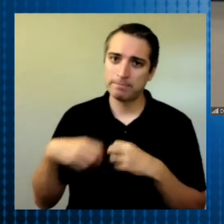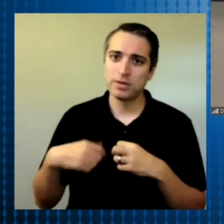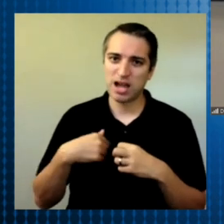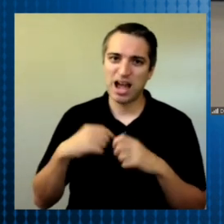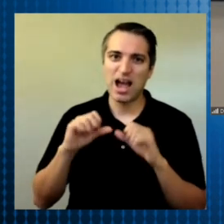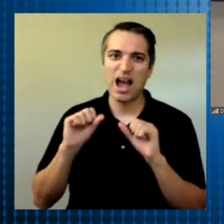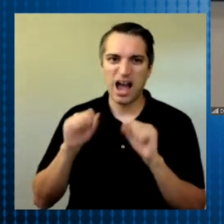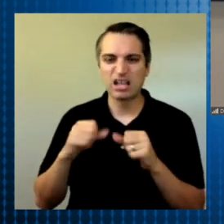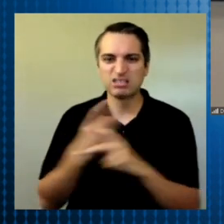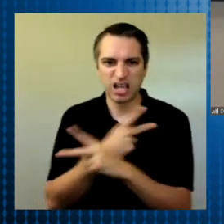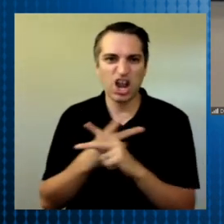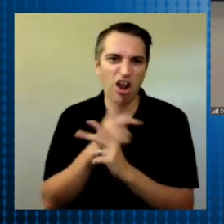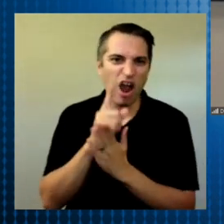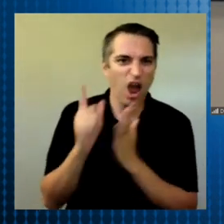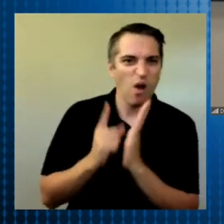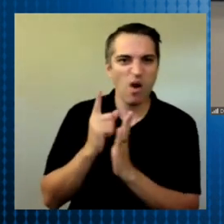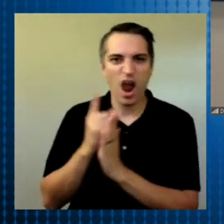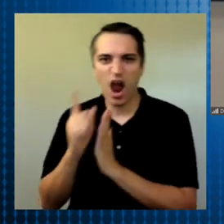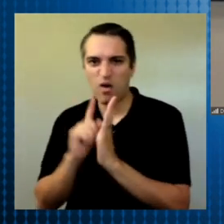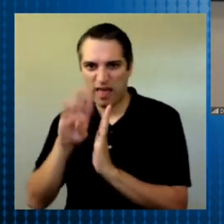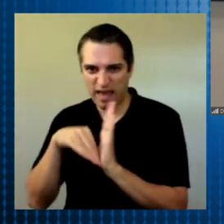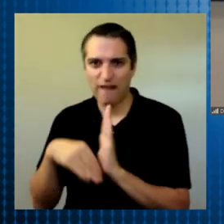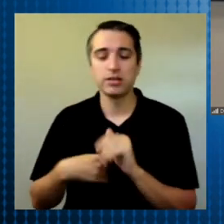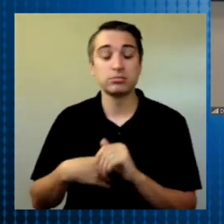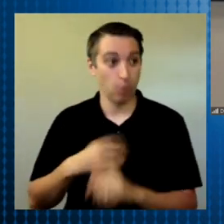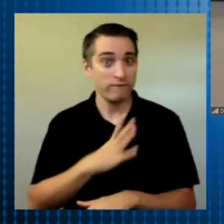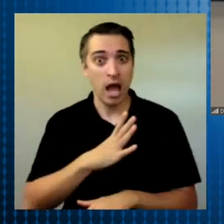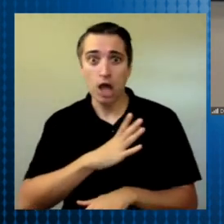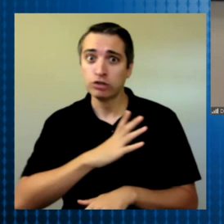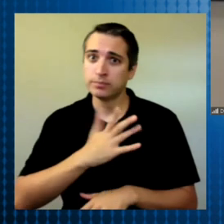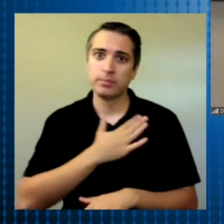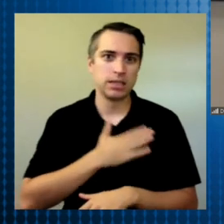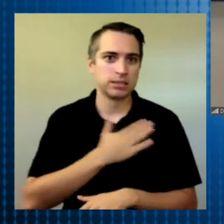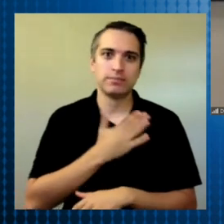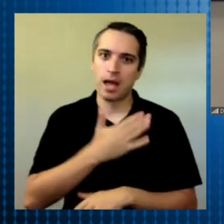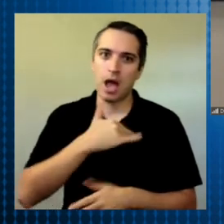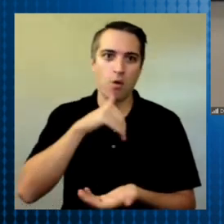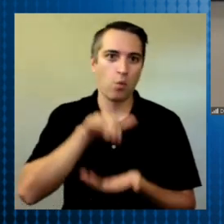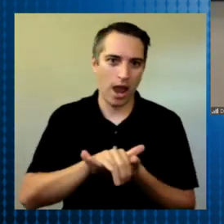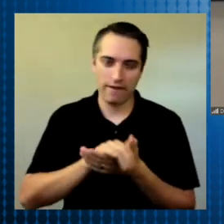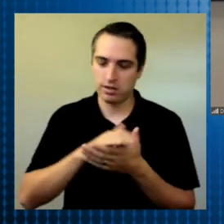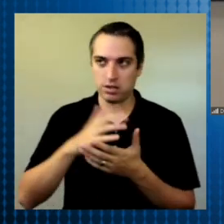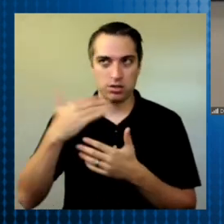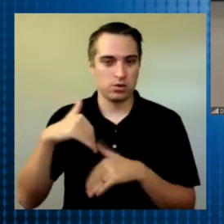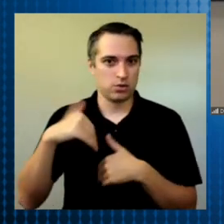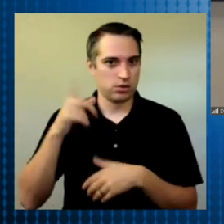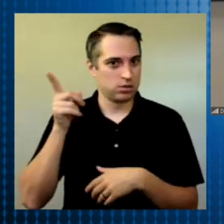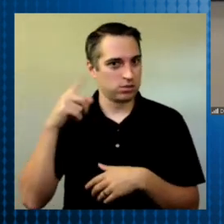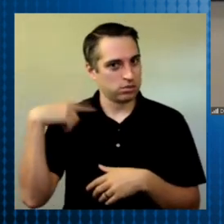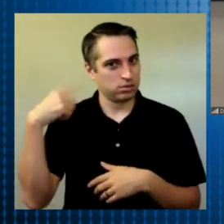about an hour, hour and a half. He says, okay, get it fixed quick. My wife is driving me crazy. So he goes downstairs and